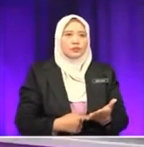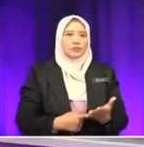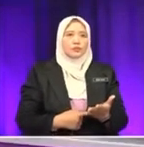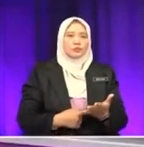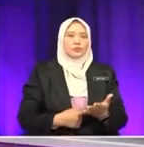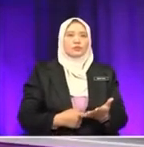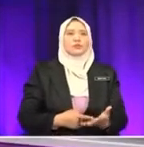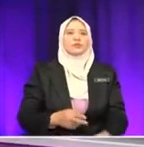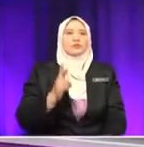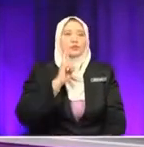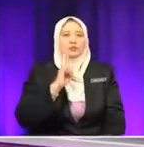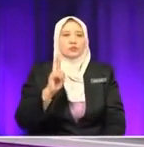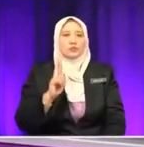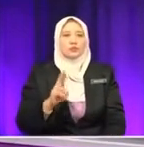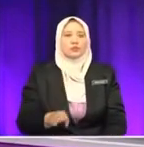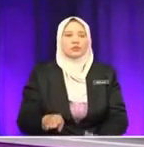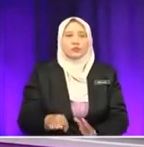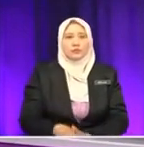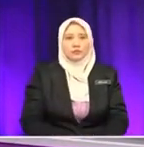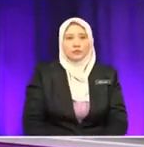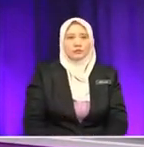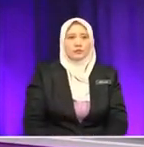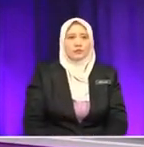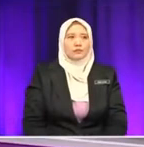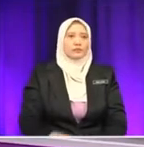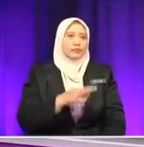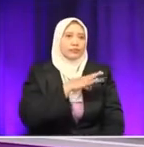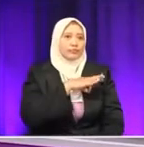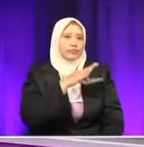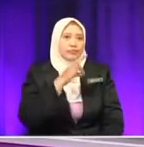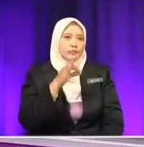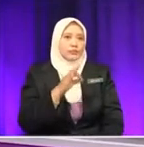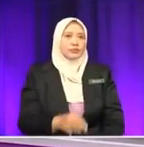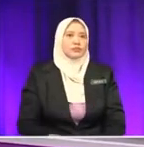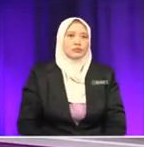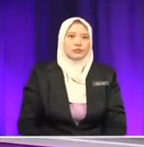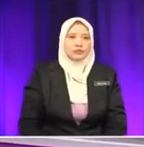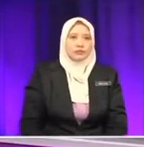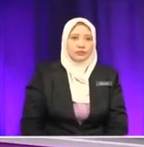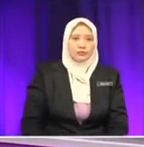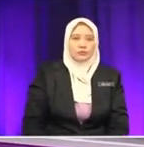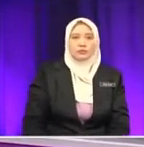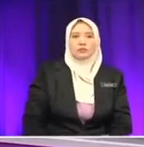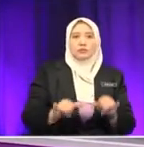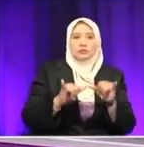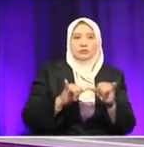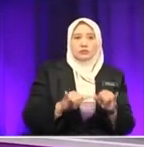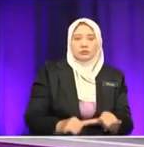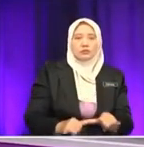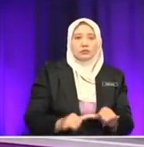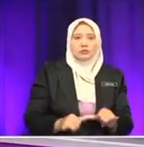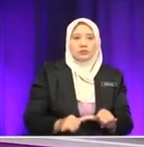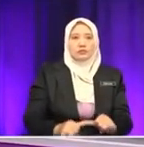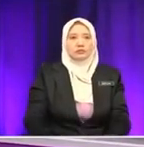what are the benefits? Okay. Of staying fit